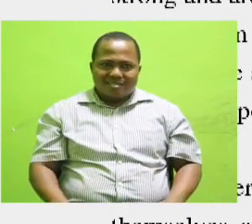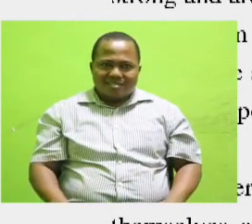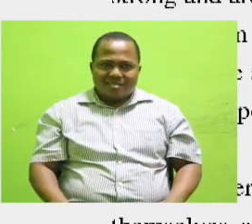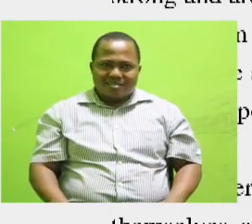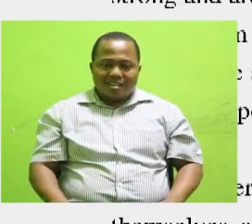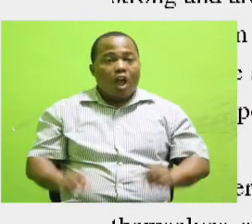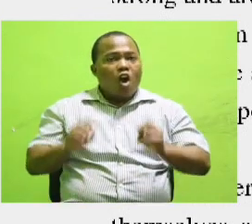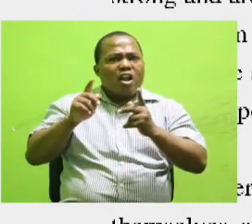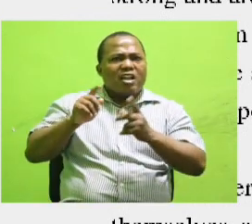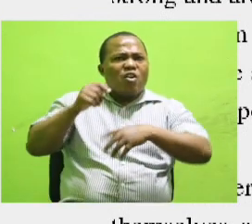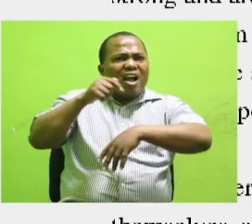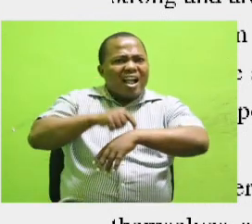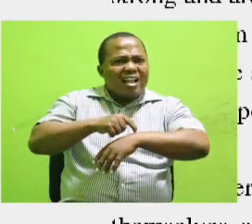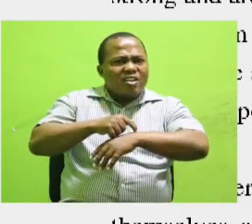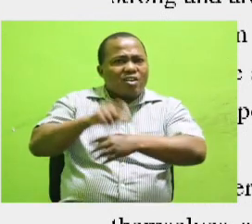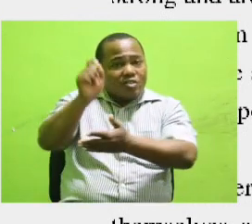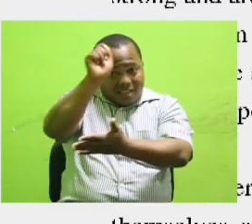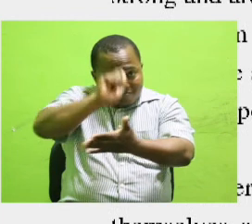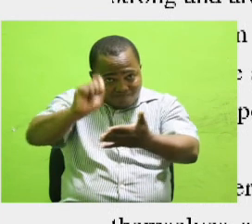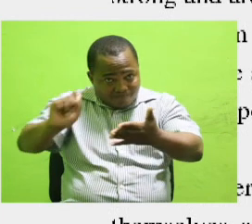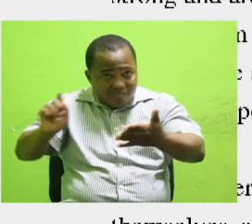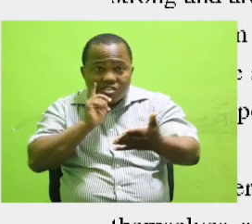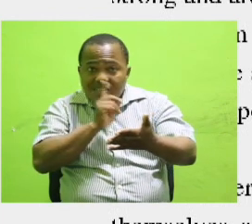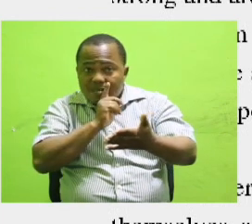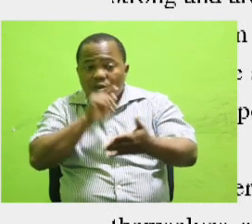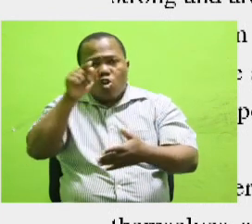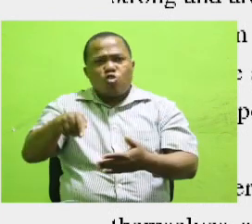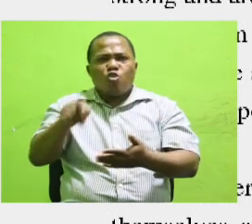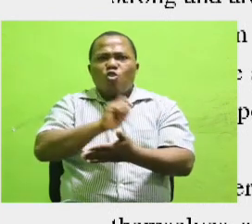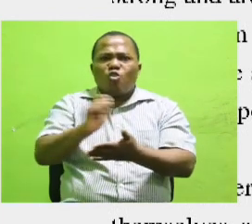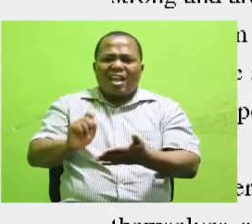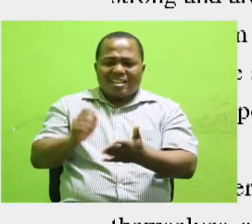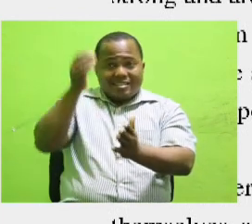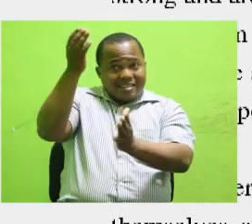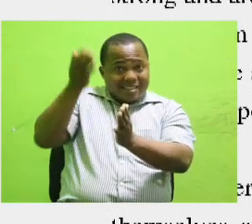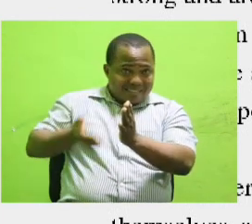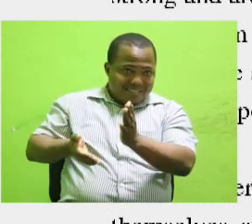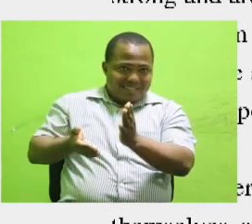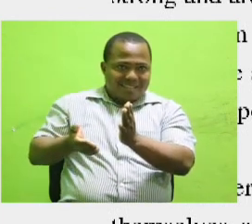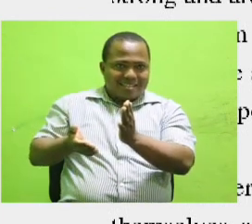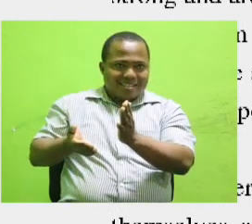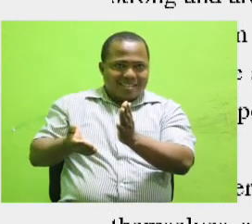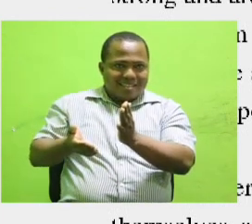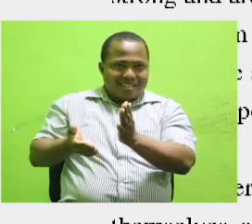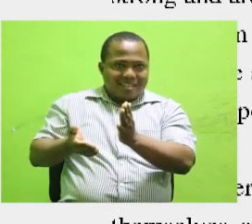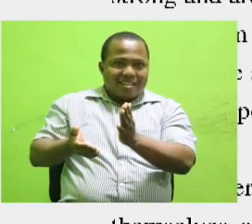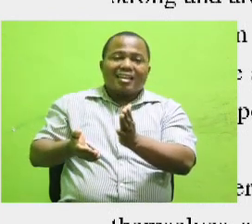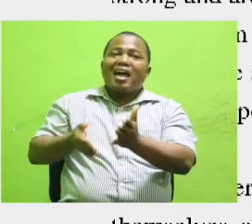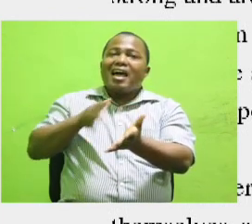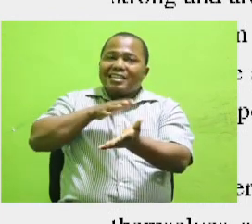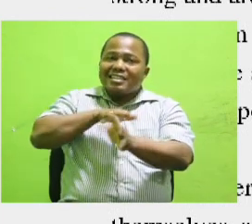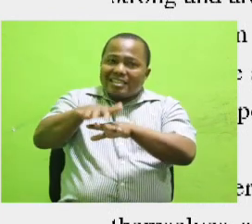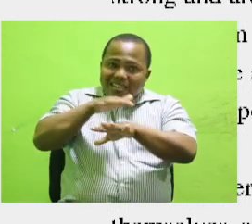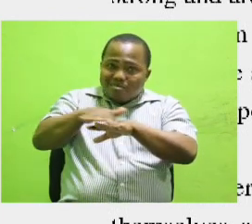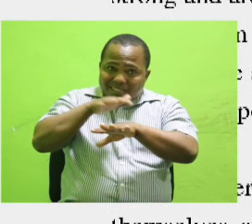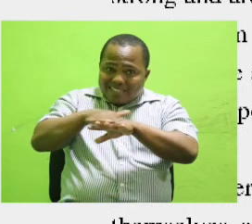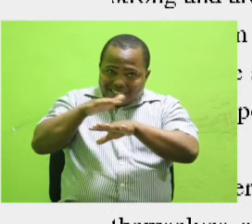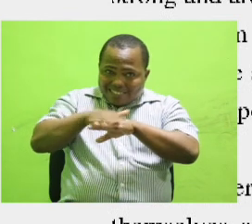this question, you should put it in your mind that you are writing it as if you are writing a speech to the